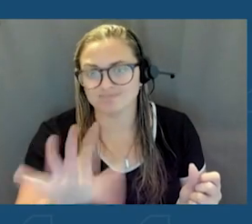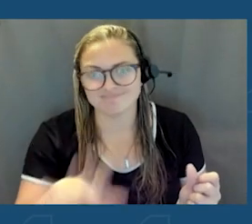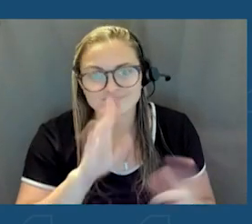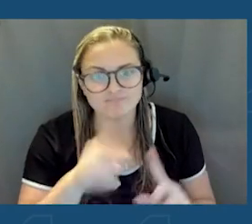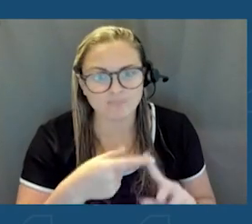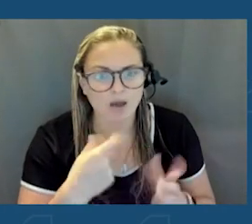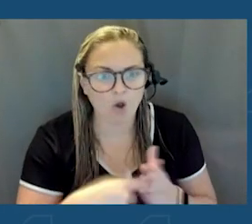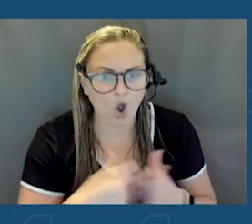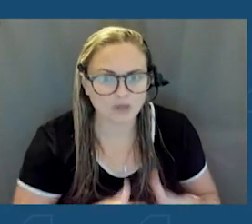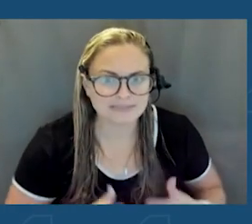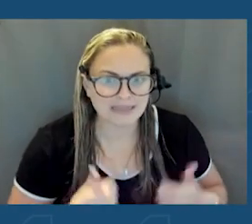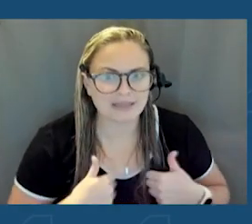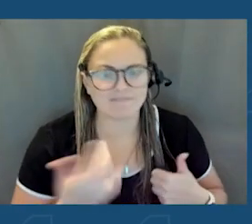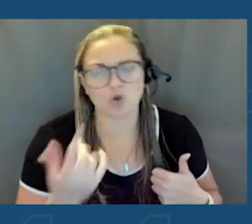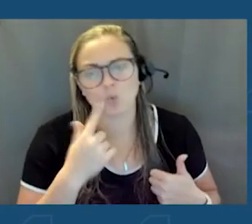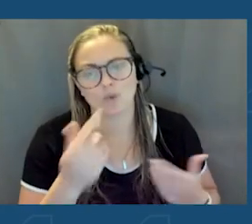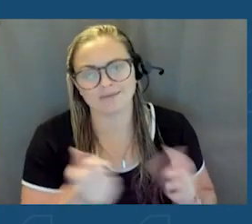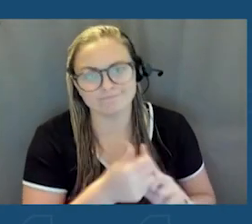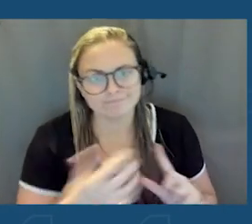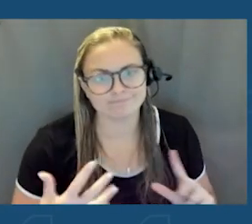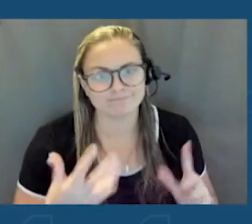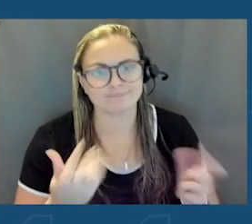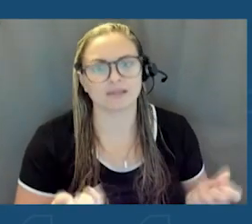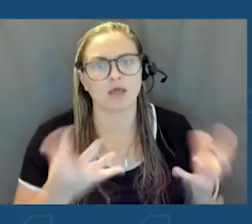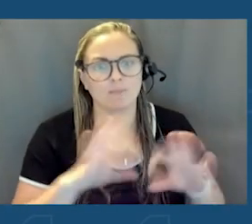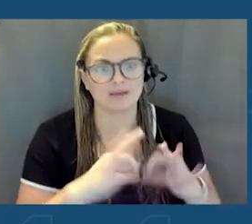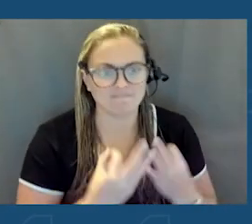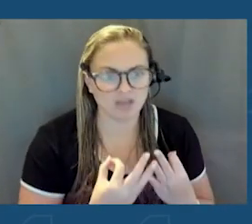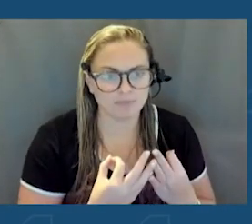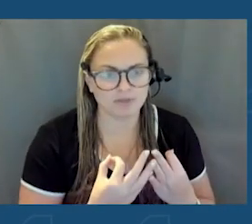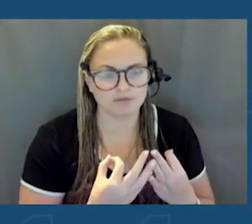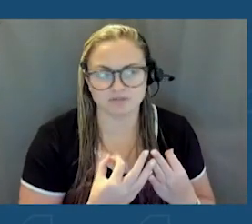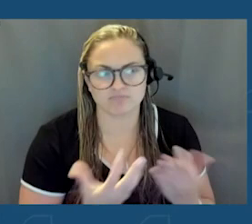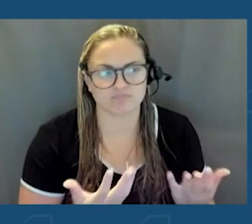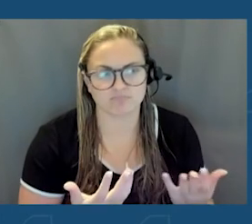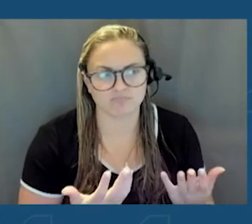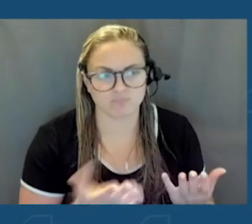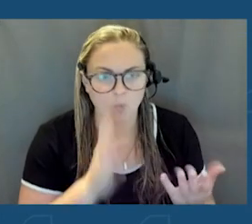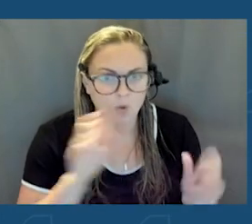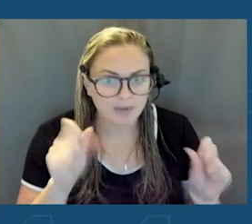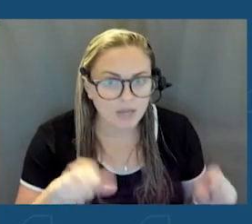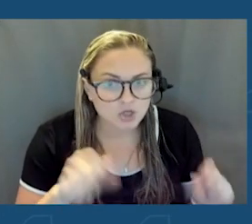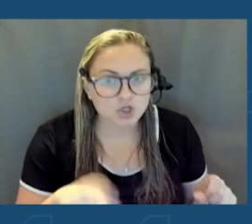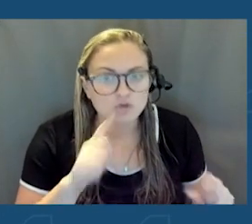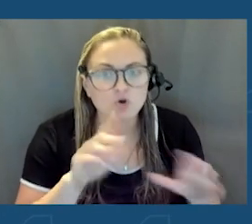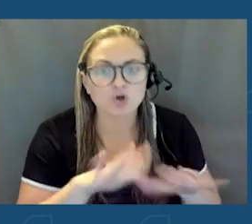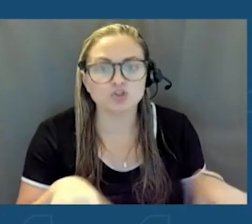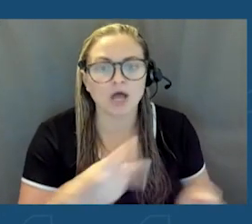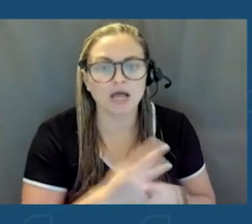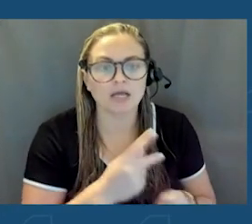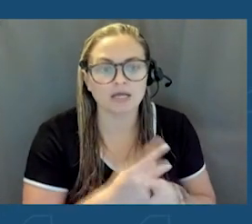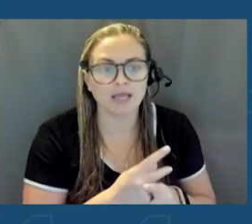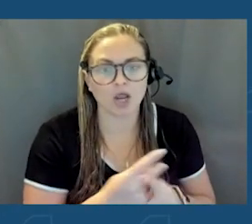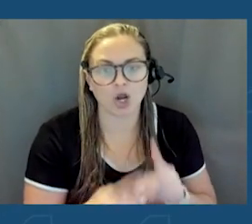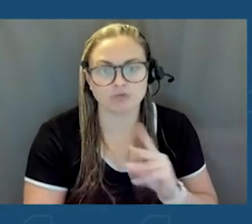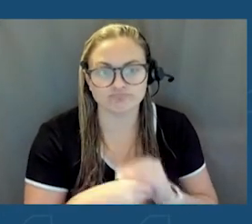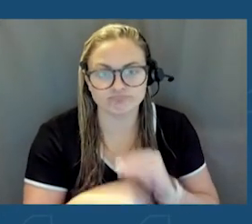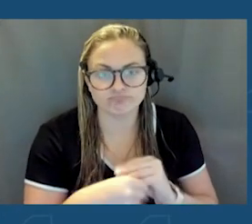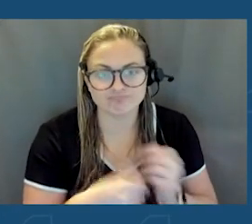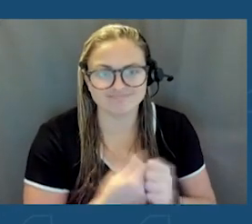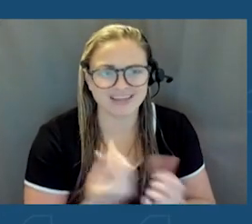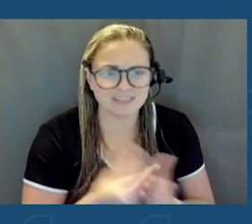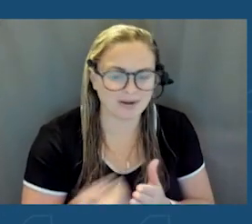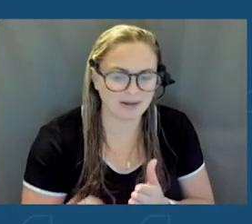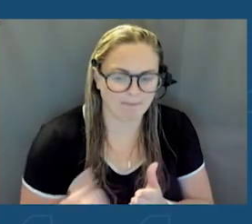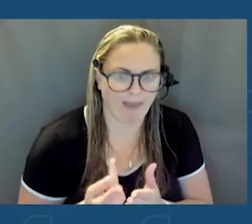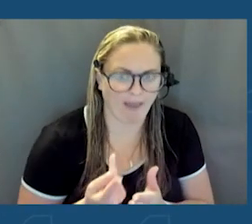of living, we expanded the number of families by far that are eligible for child care subsidies. Again, this is money back in their